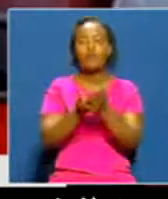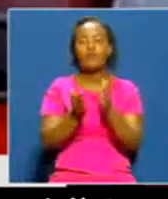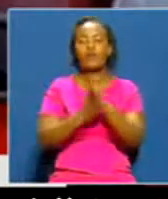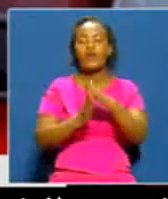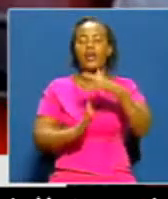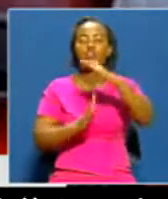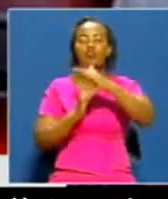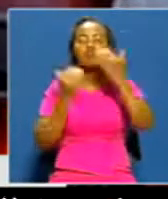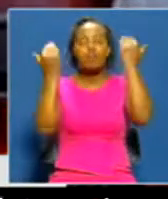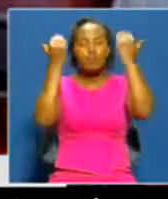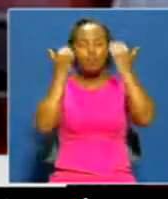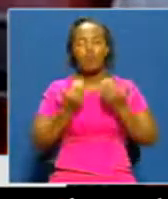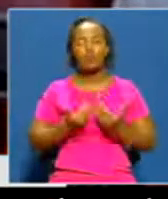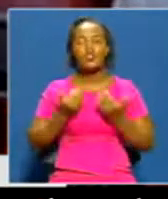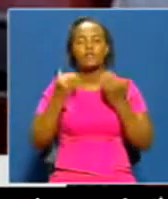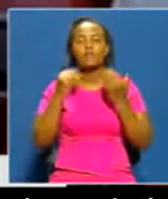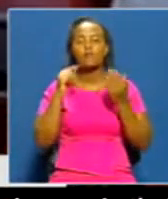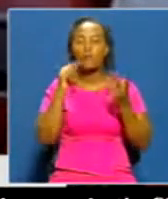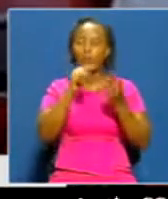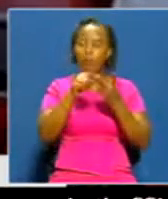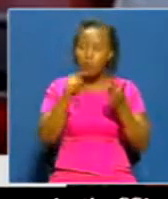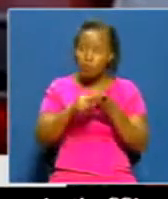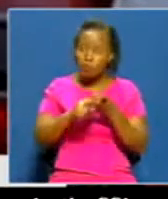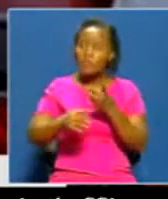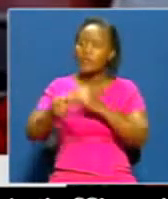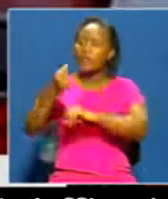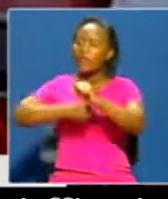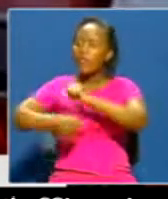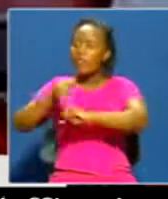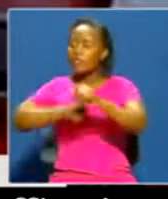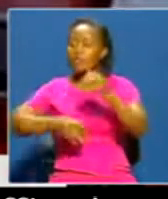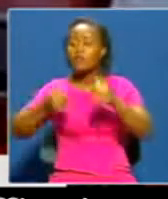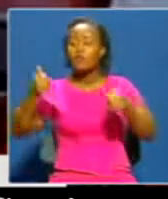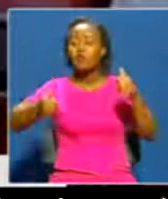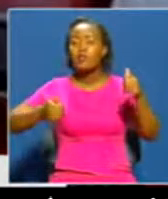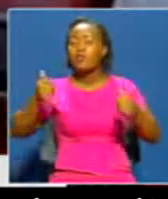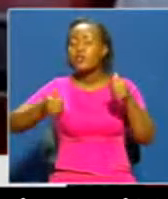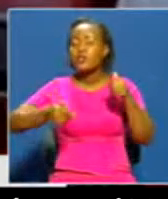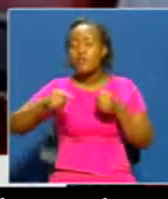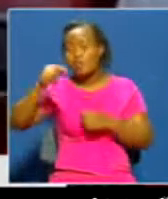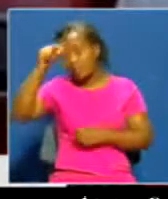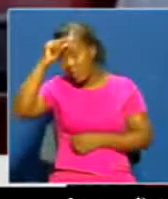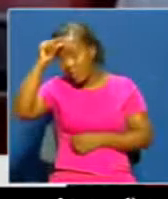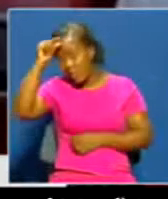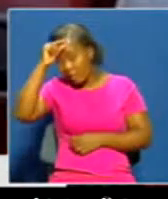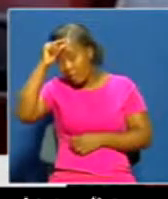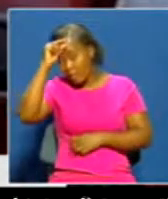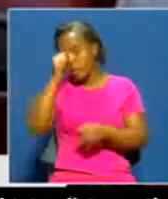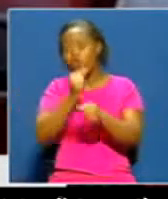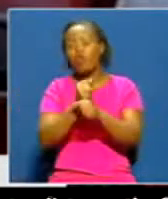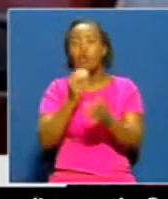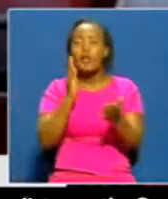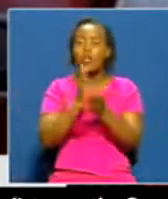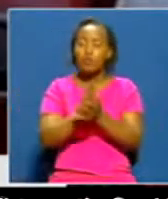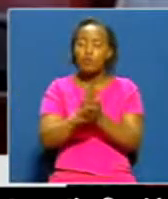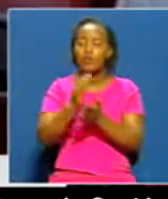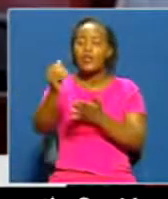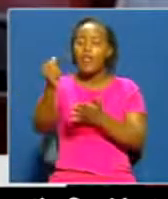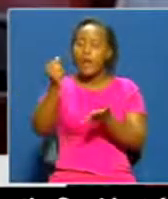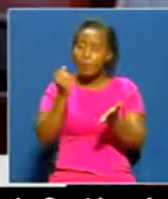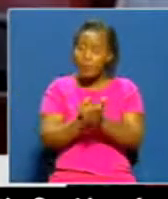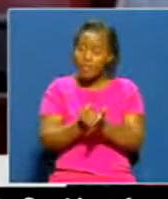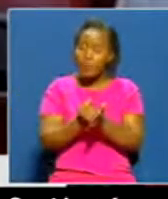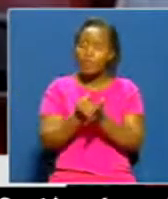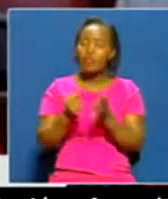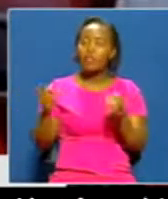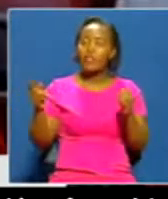two, action being taken by the government to ensure that the appointment of the said six persons